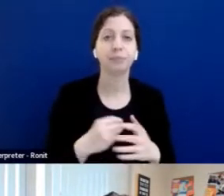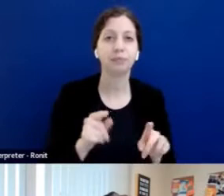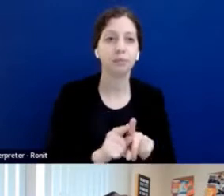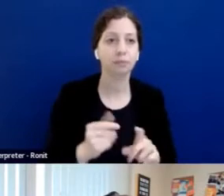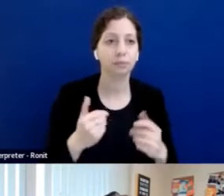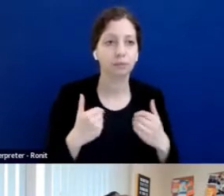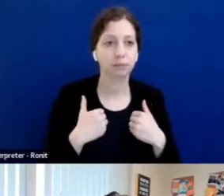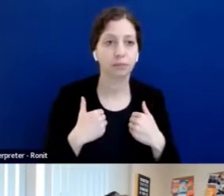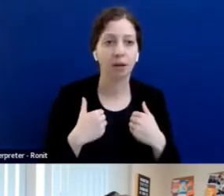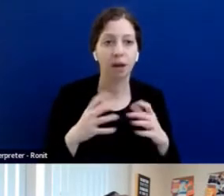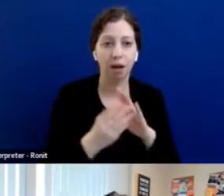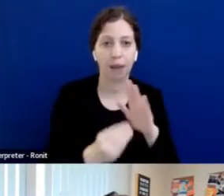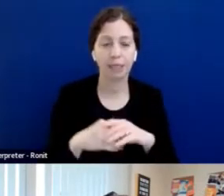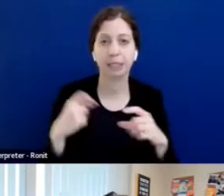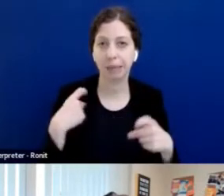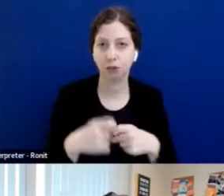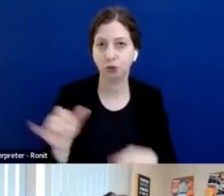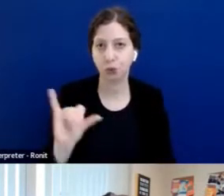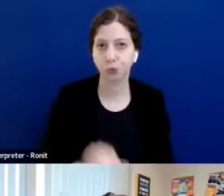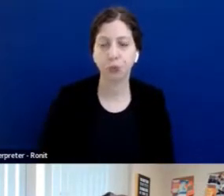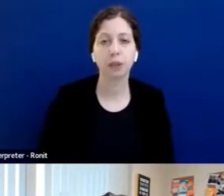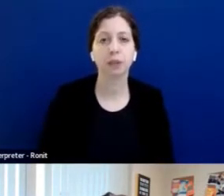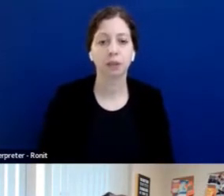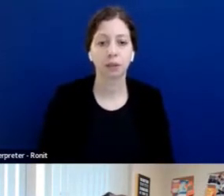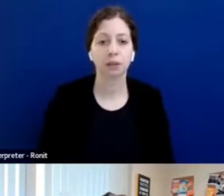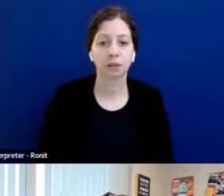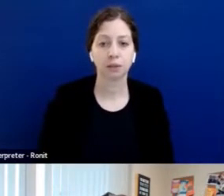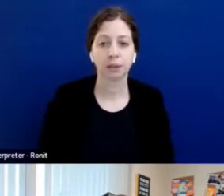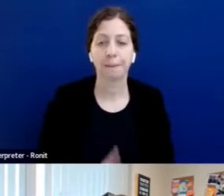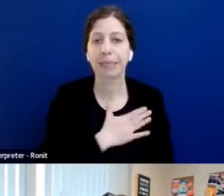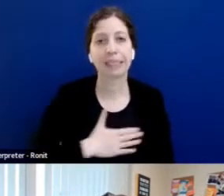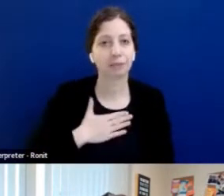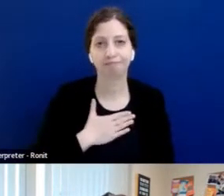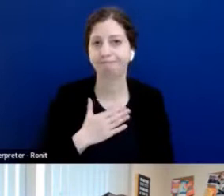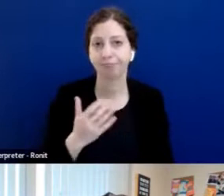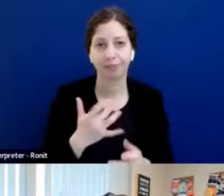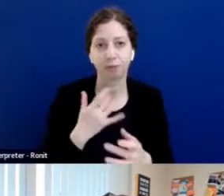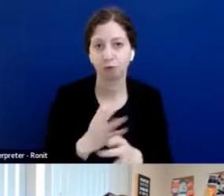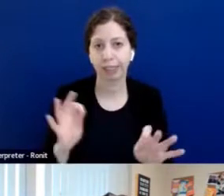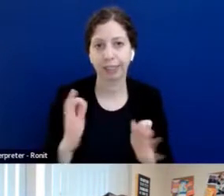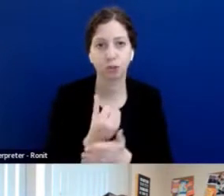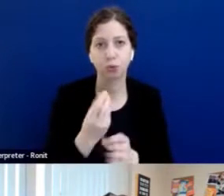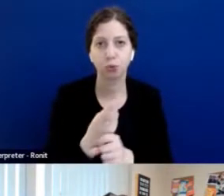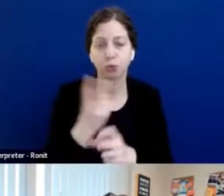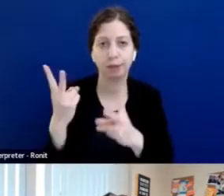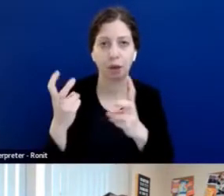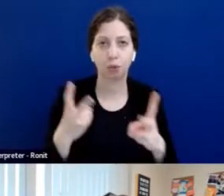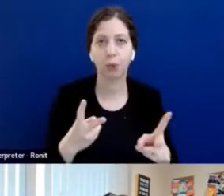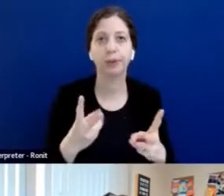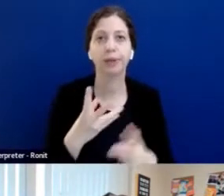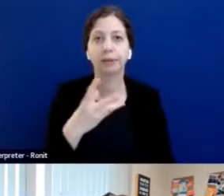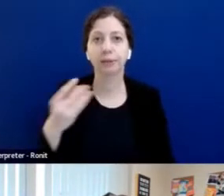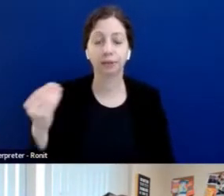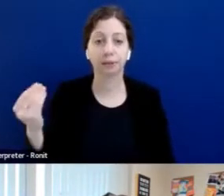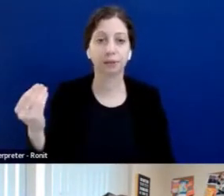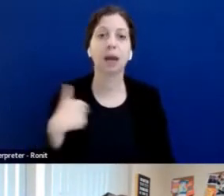have a copy in Spanish. So please feel free to use those, download them, and